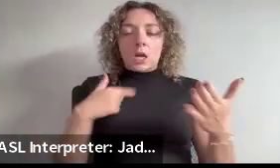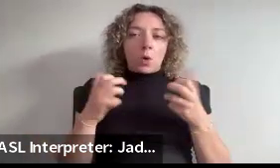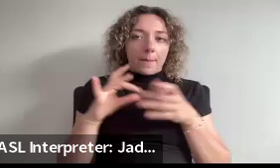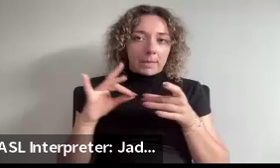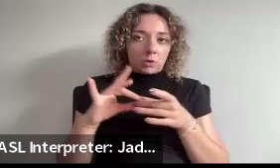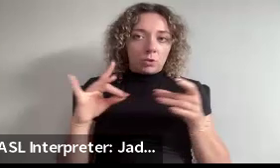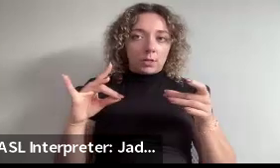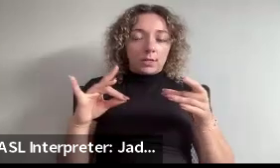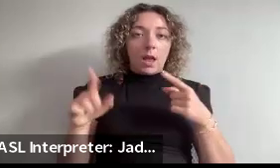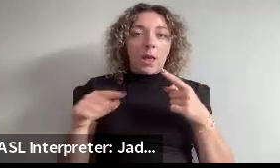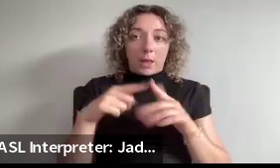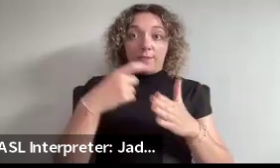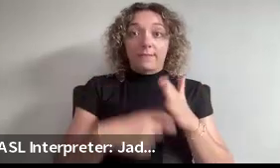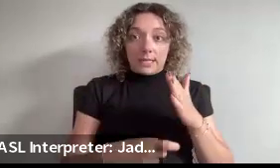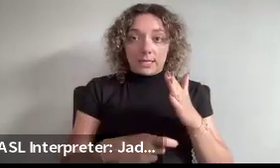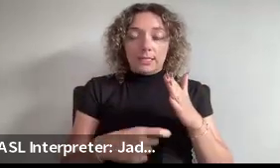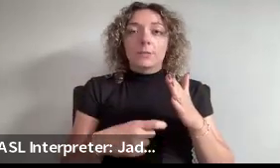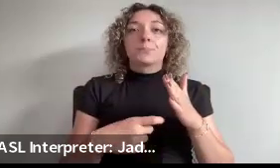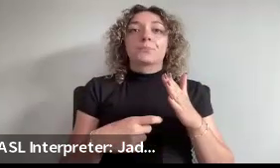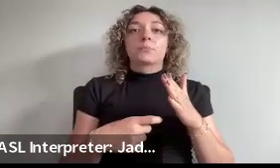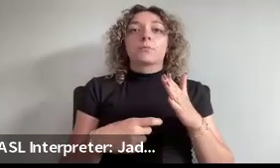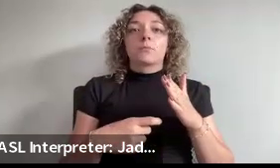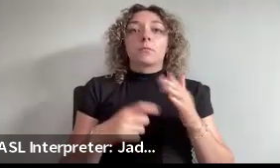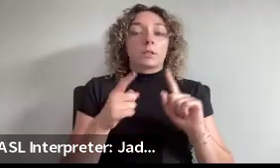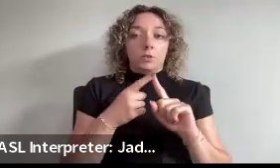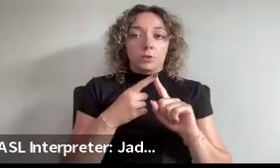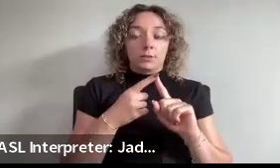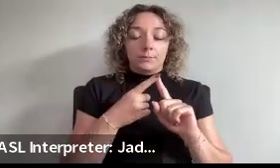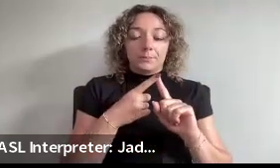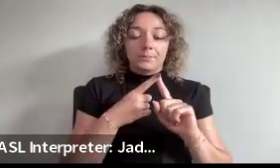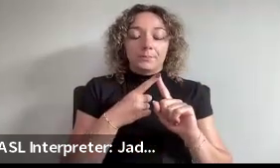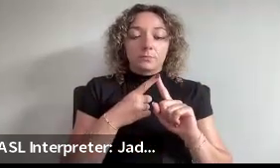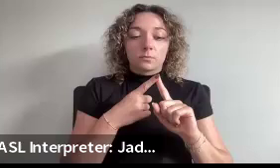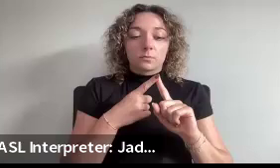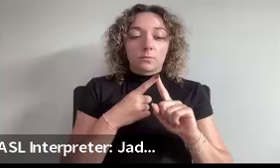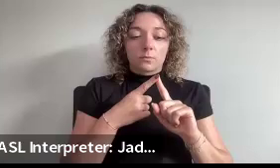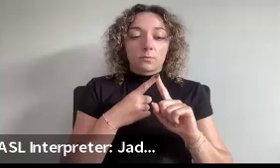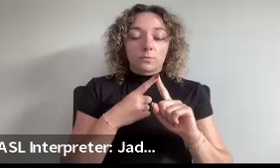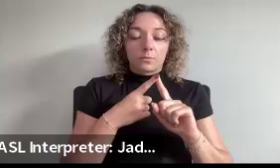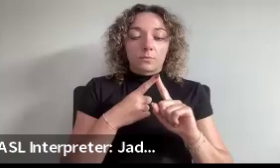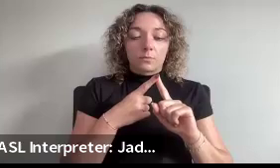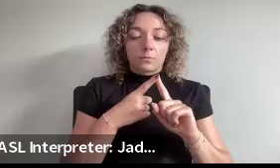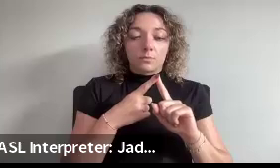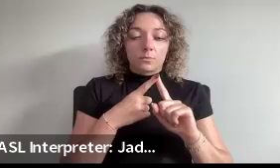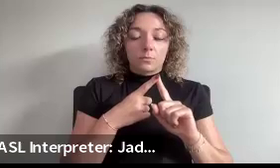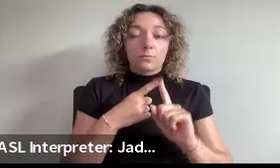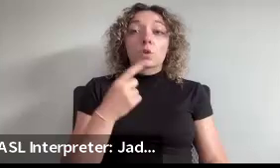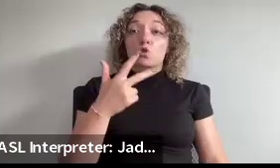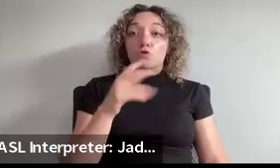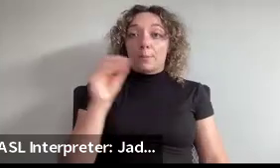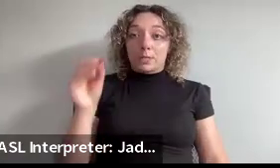about the fee. First of all, there is a 3%, 3% of this